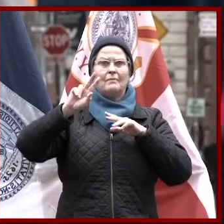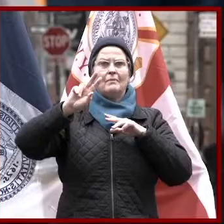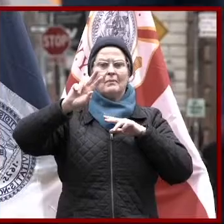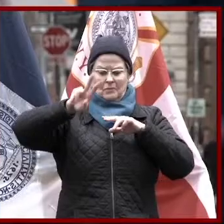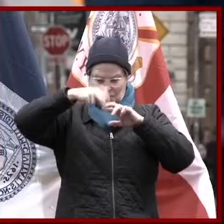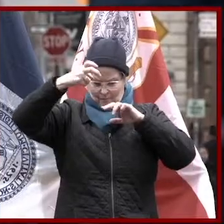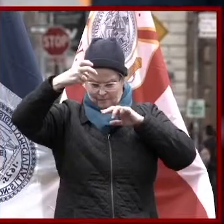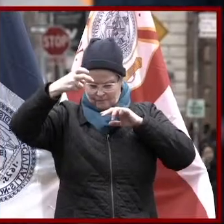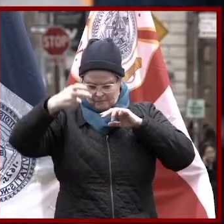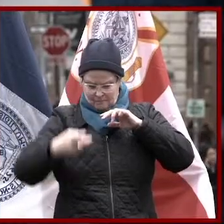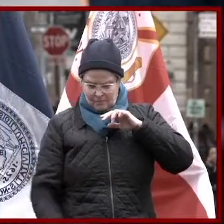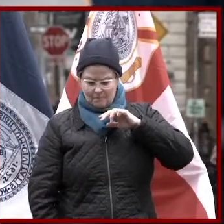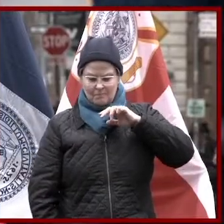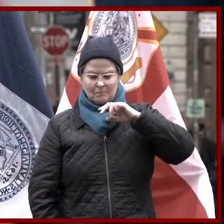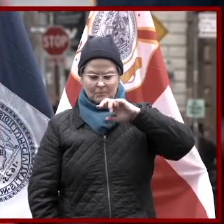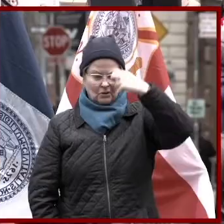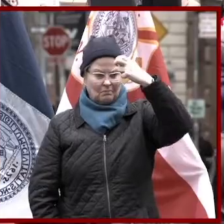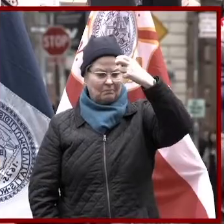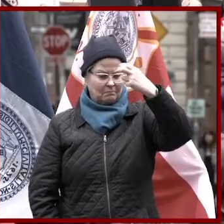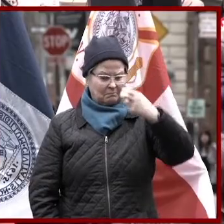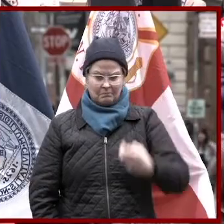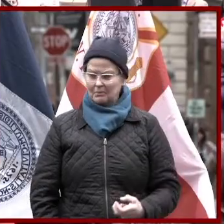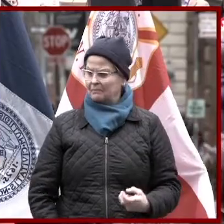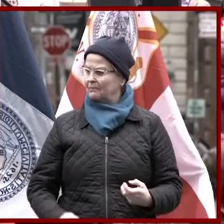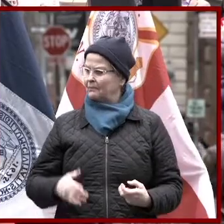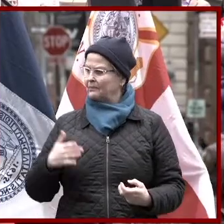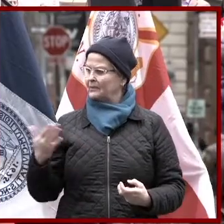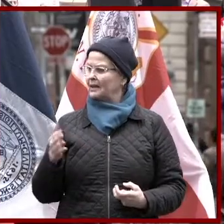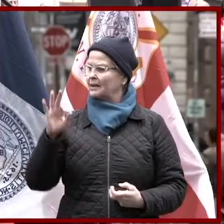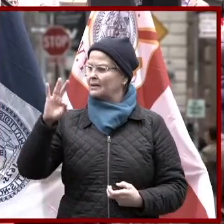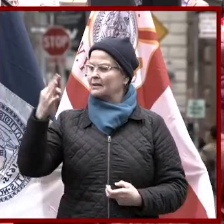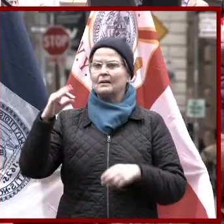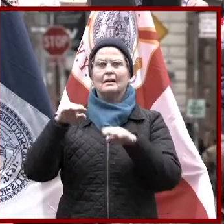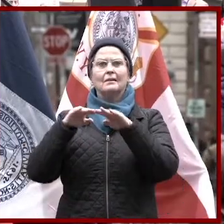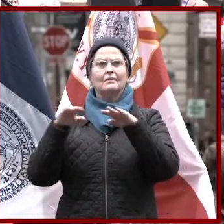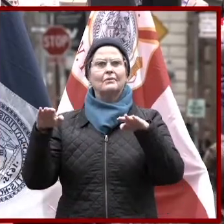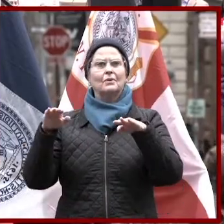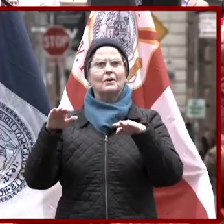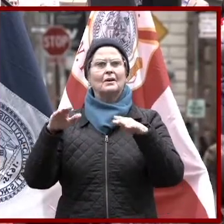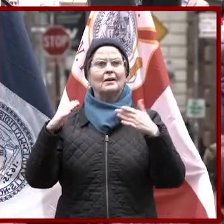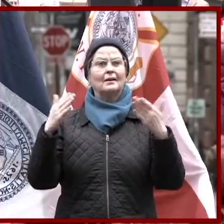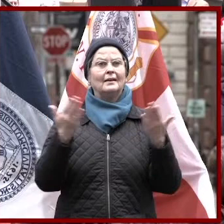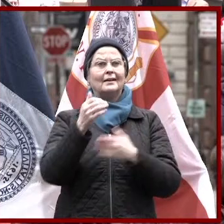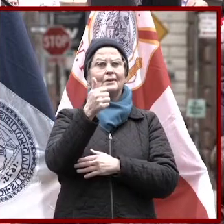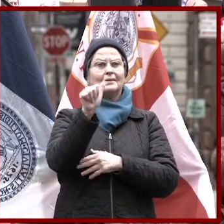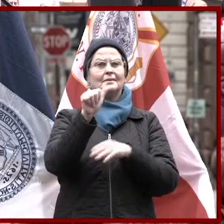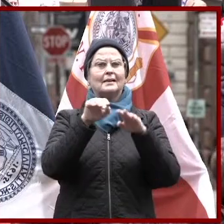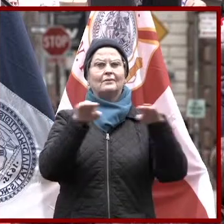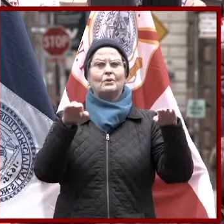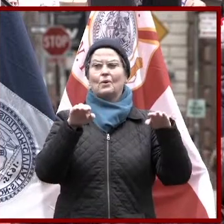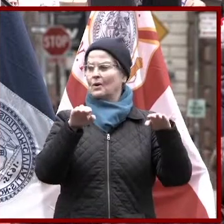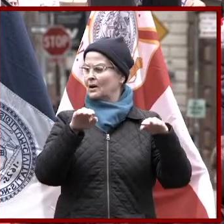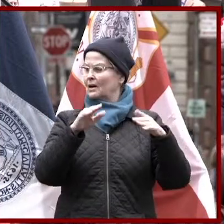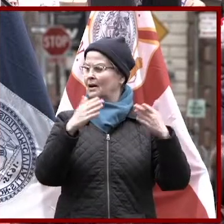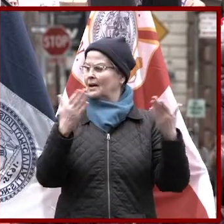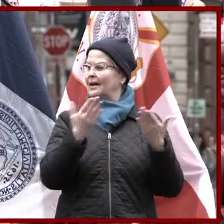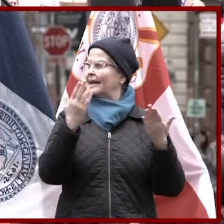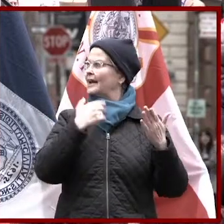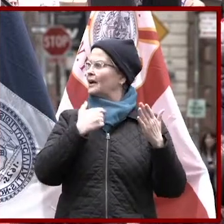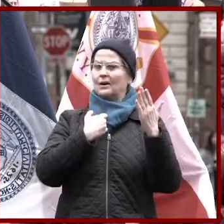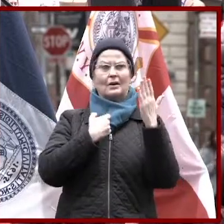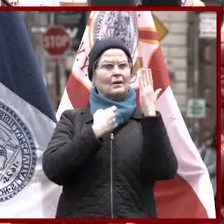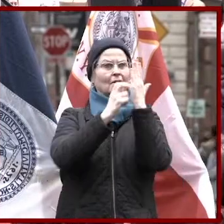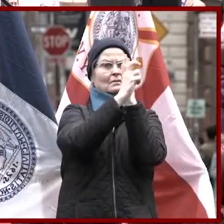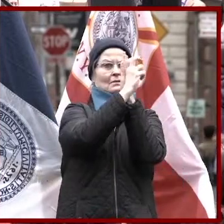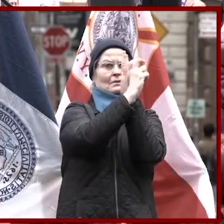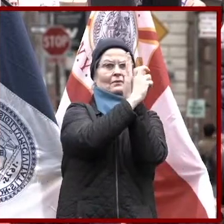is the 9th floor. Here is the 10th floor. Here is the fire escape. Here